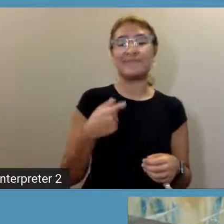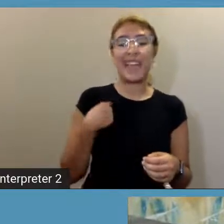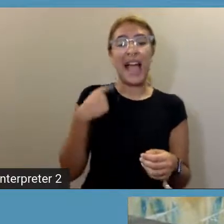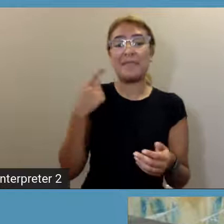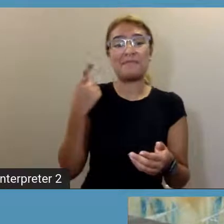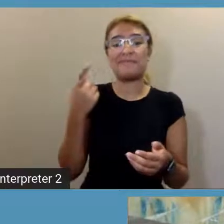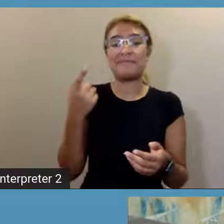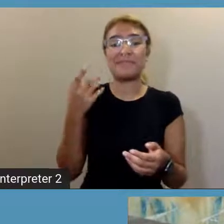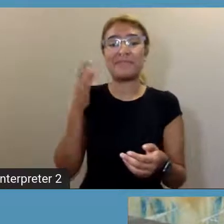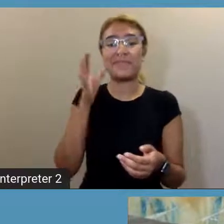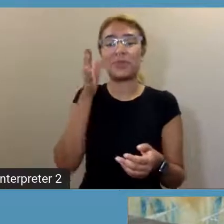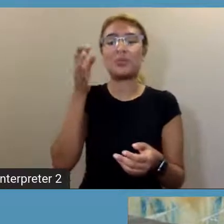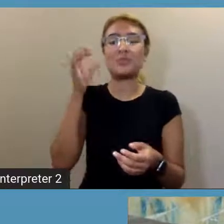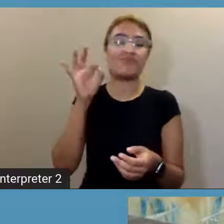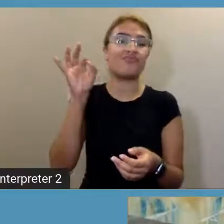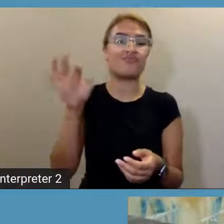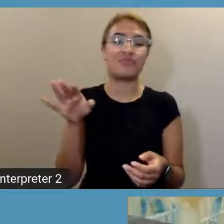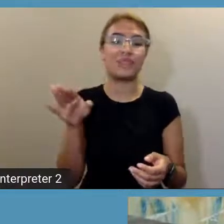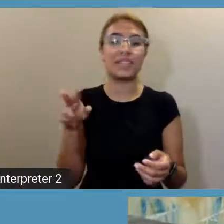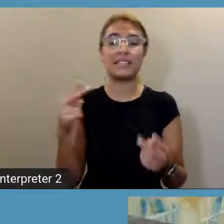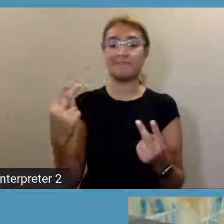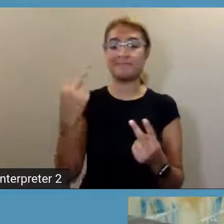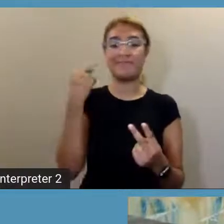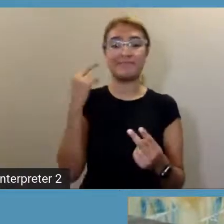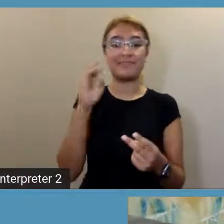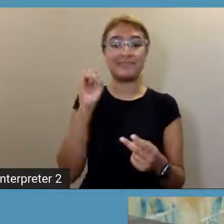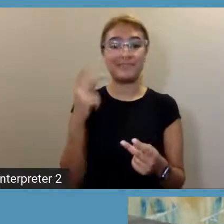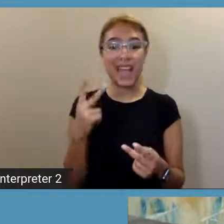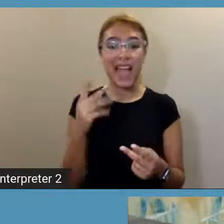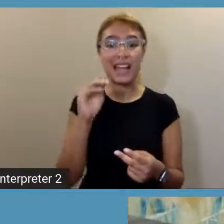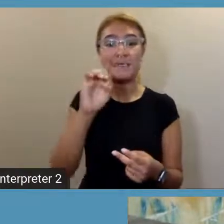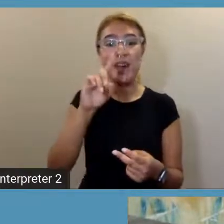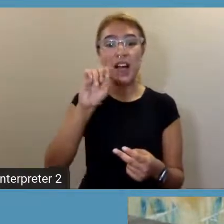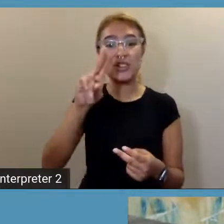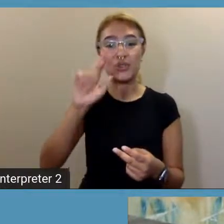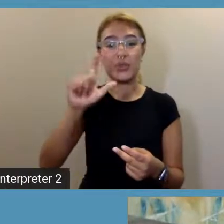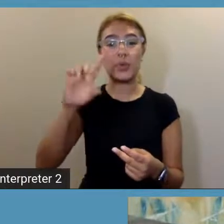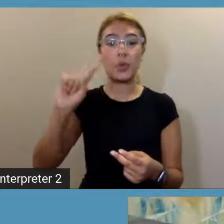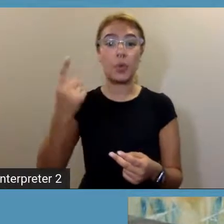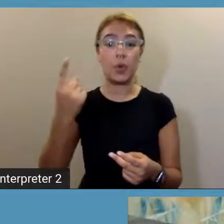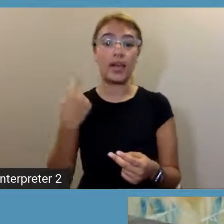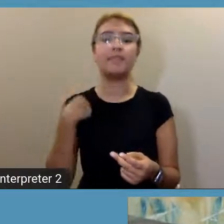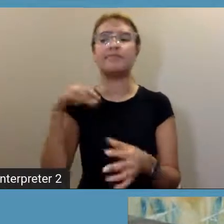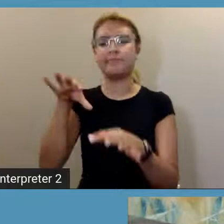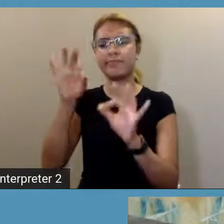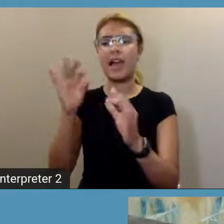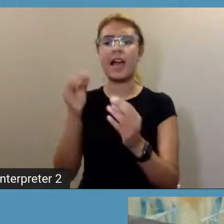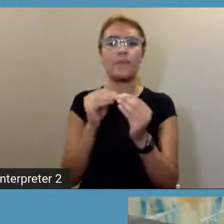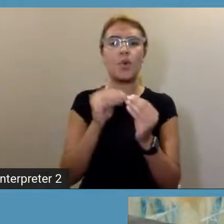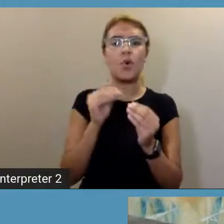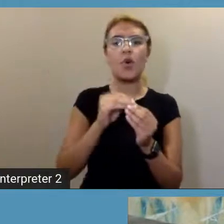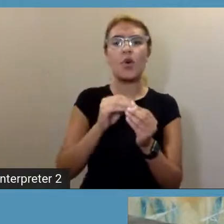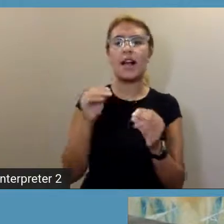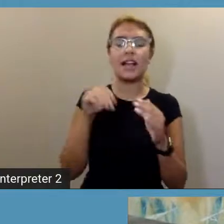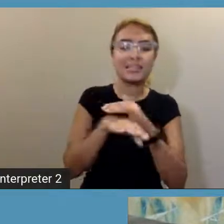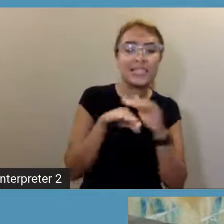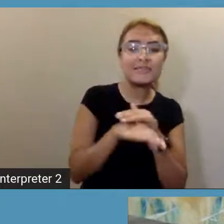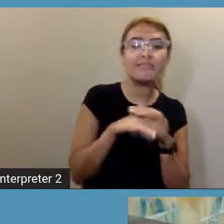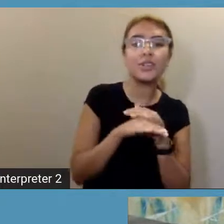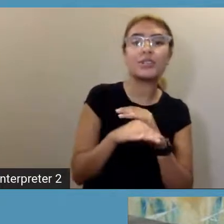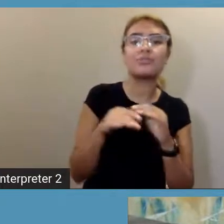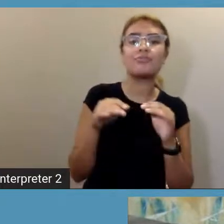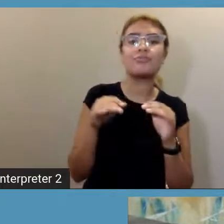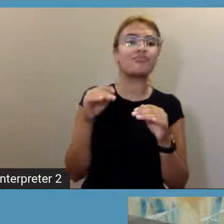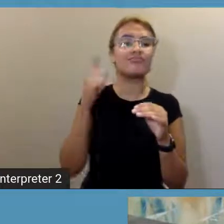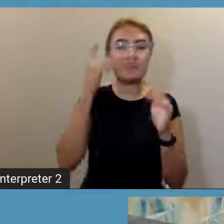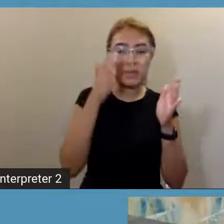we did for this same museum learning hub, and folks can find a lot of accessibility strategies that'll overlay into their website and